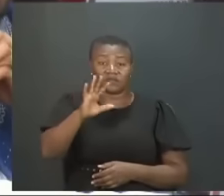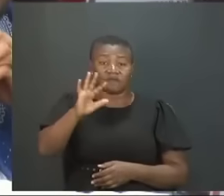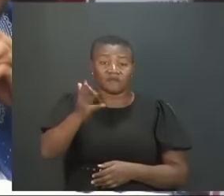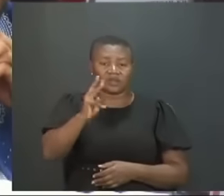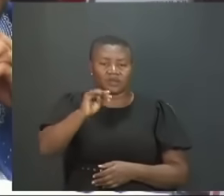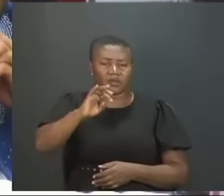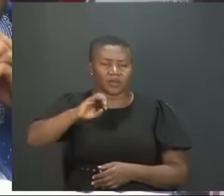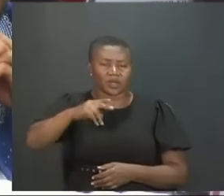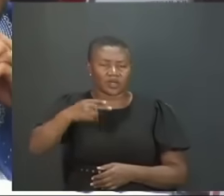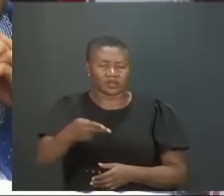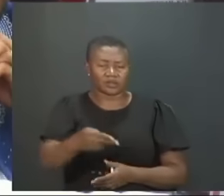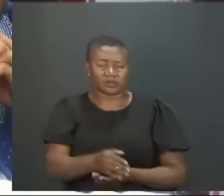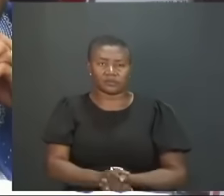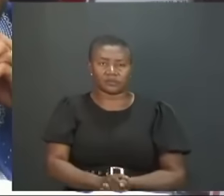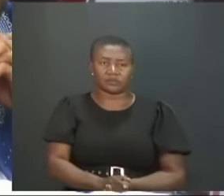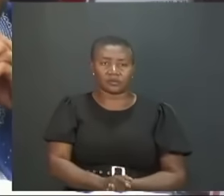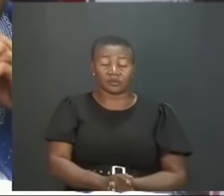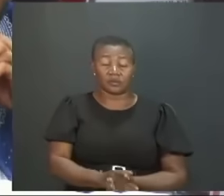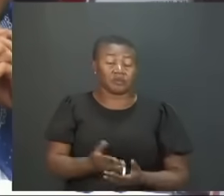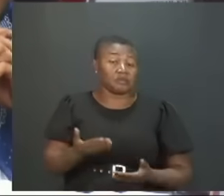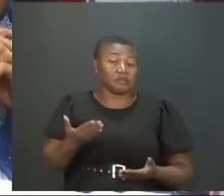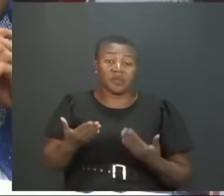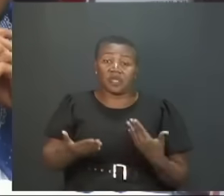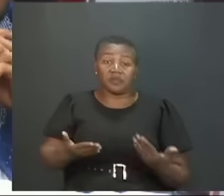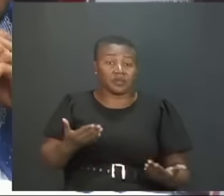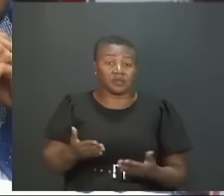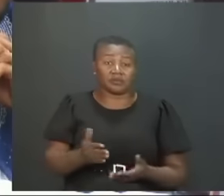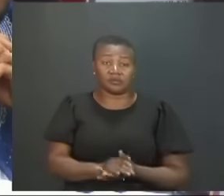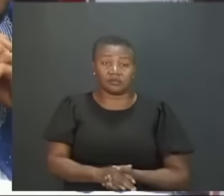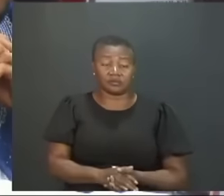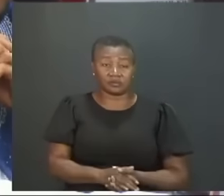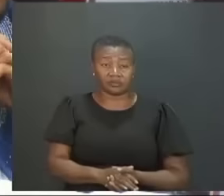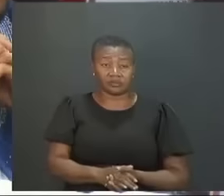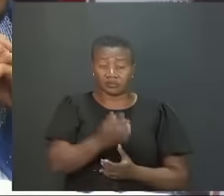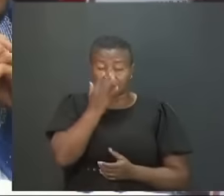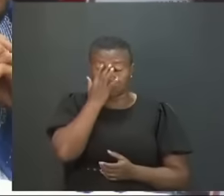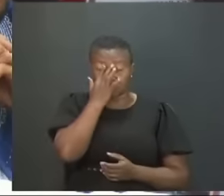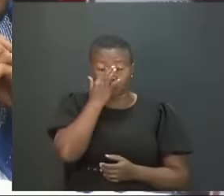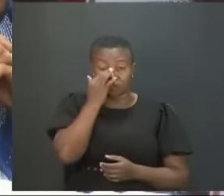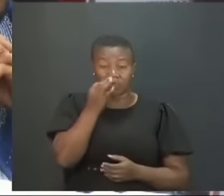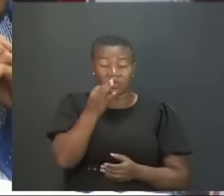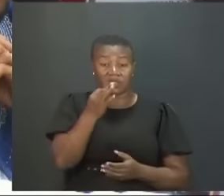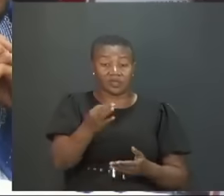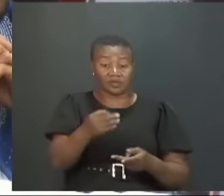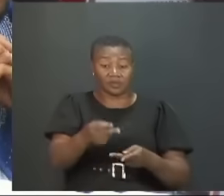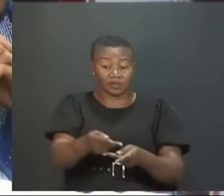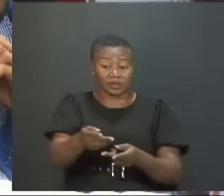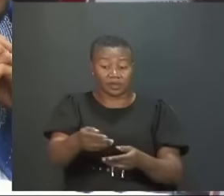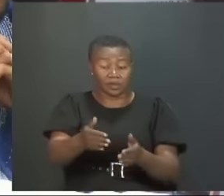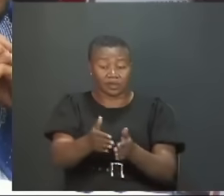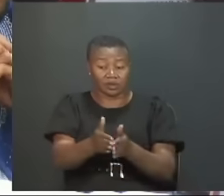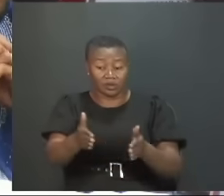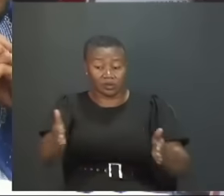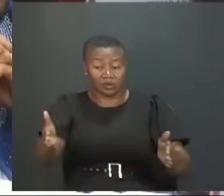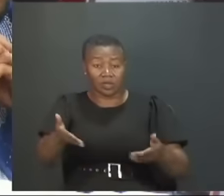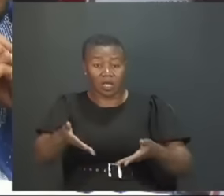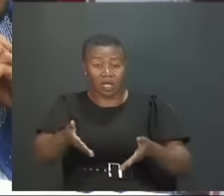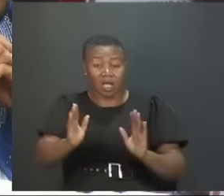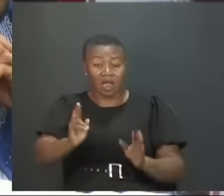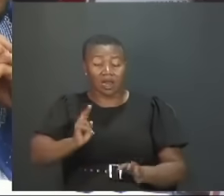Mr. Speaker, perhaps if the space had permitted for us